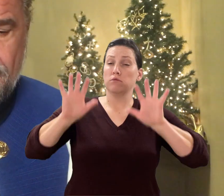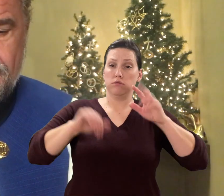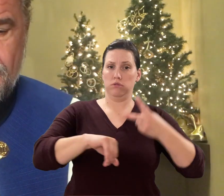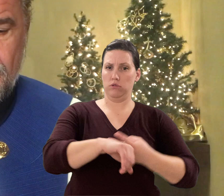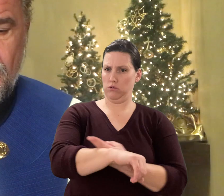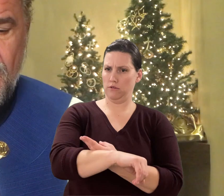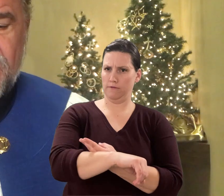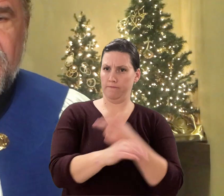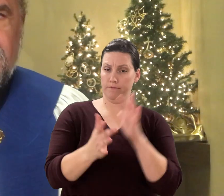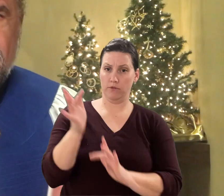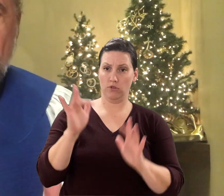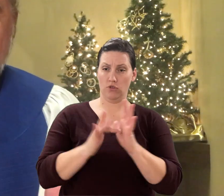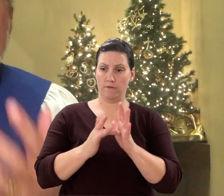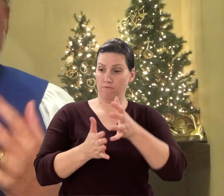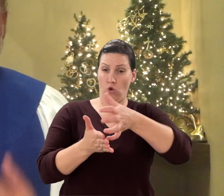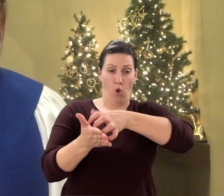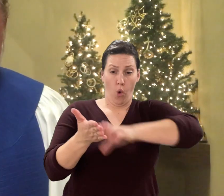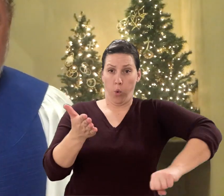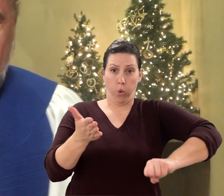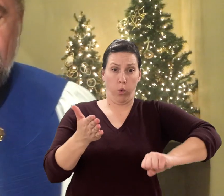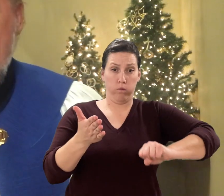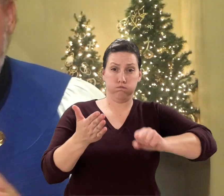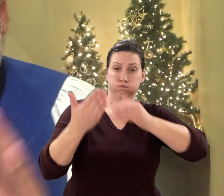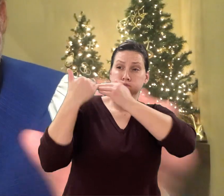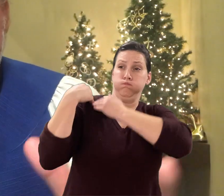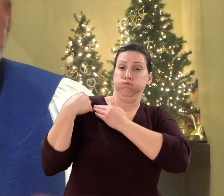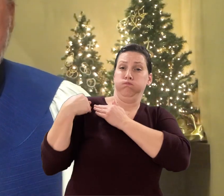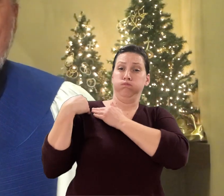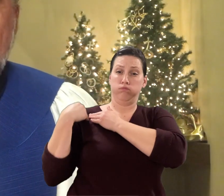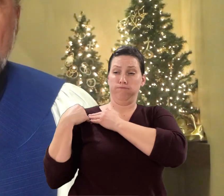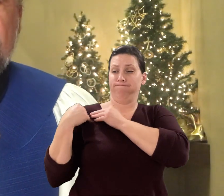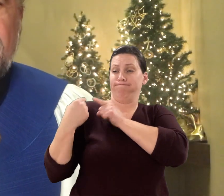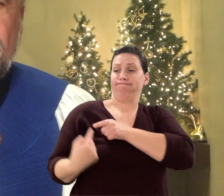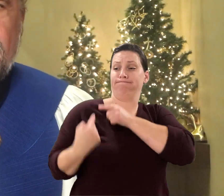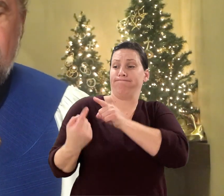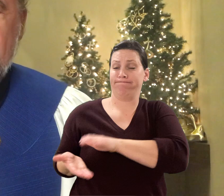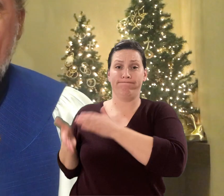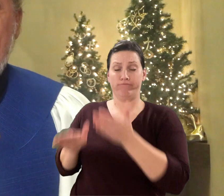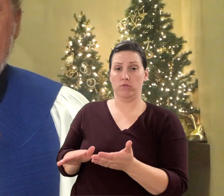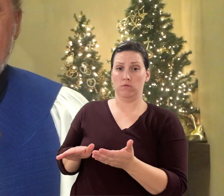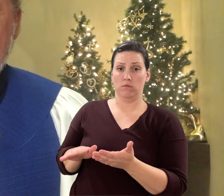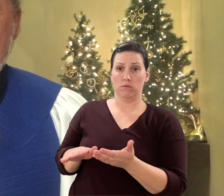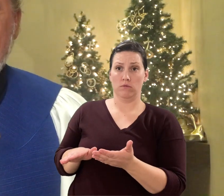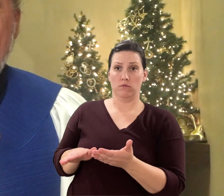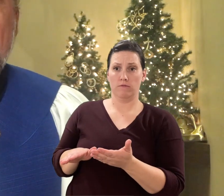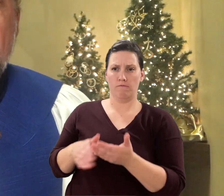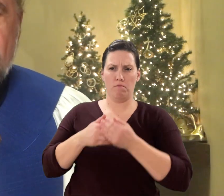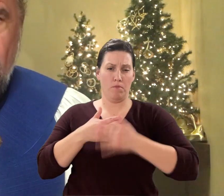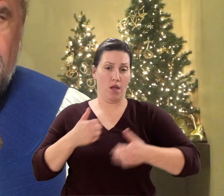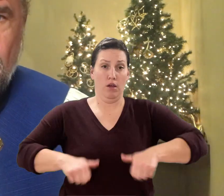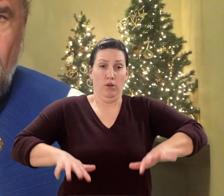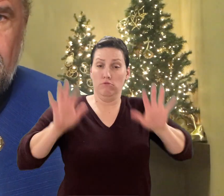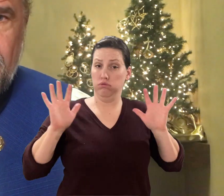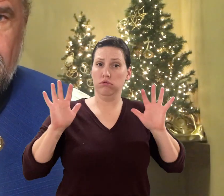lamb. Jesus took our sins upon himself, and he carried them to a cross where he suffers and dies. He